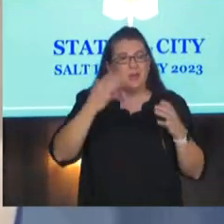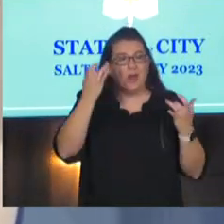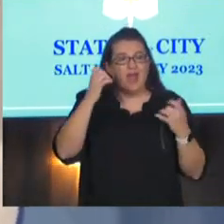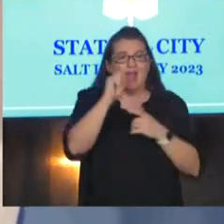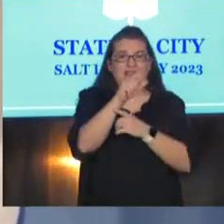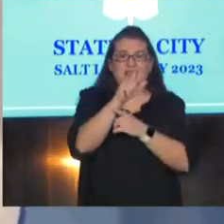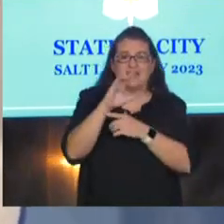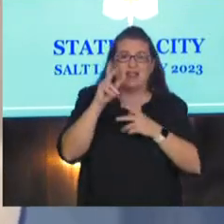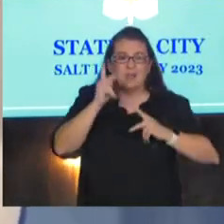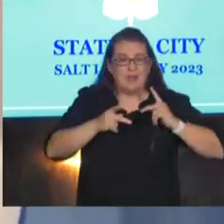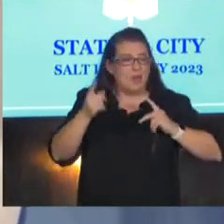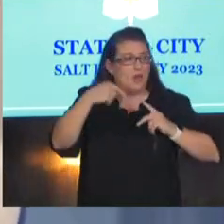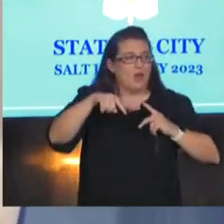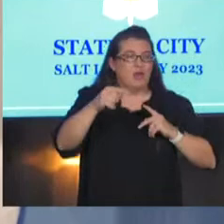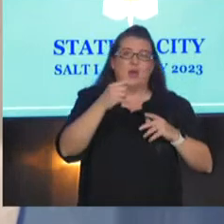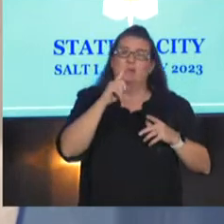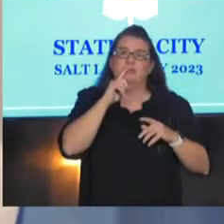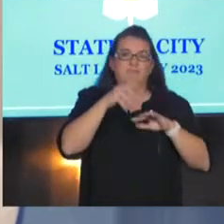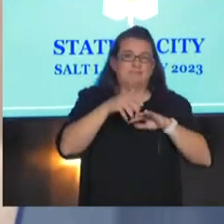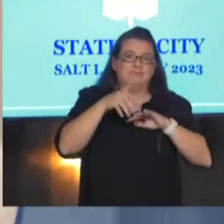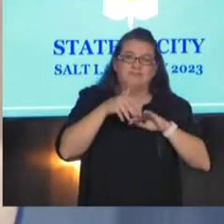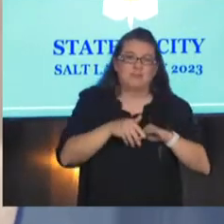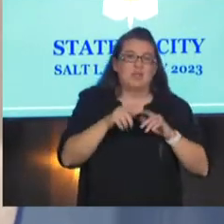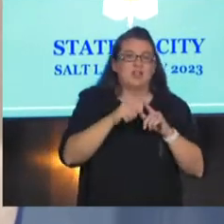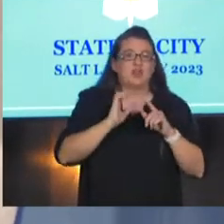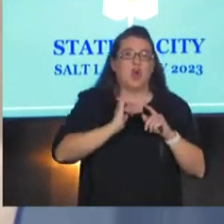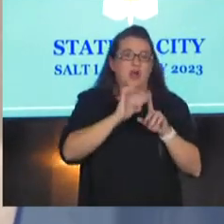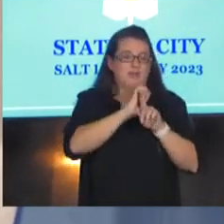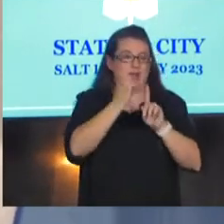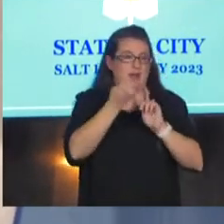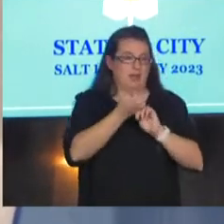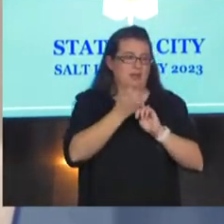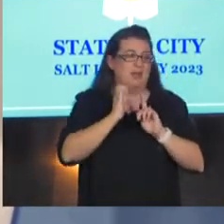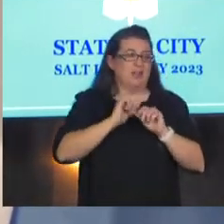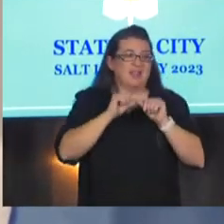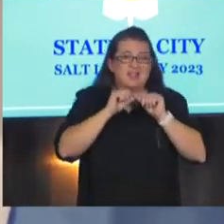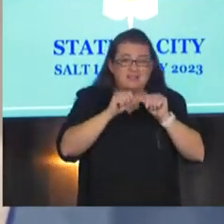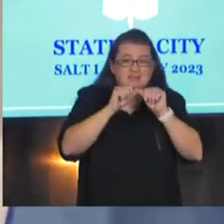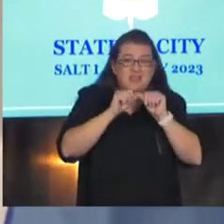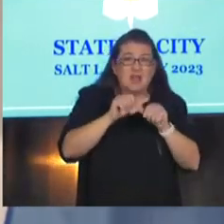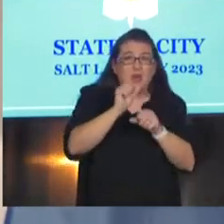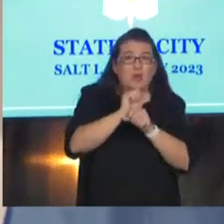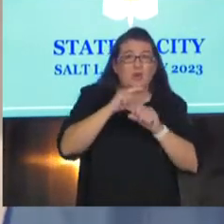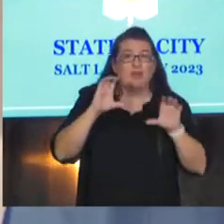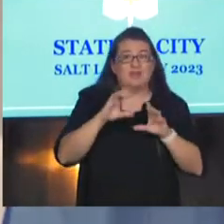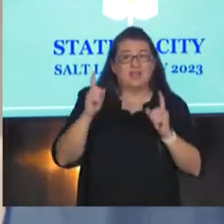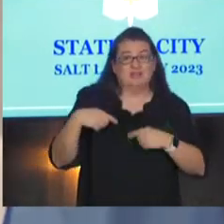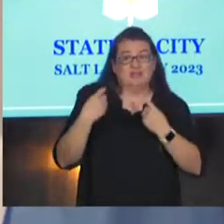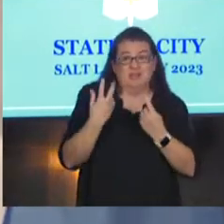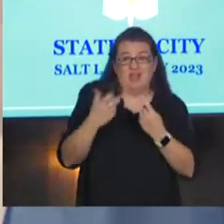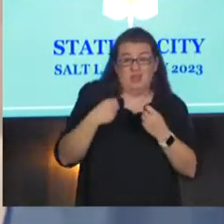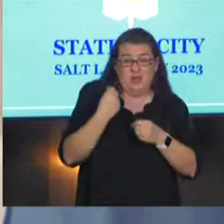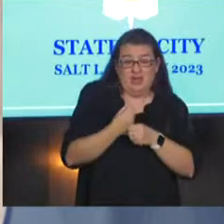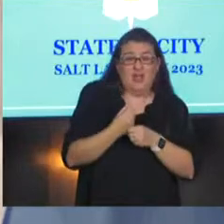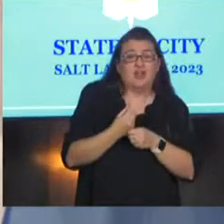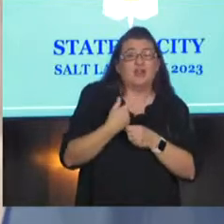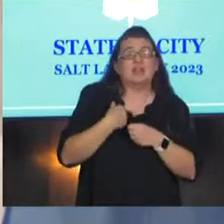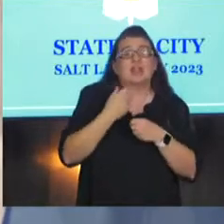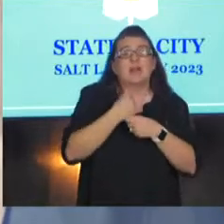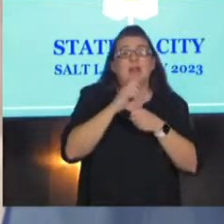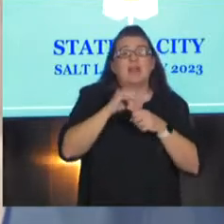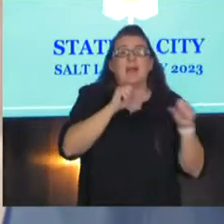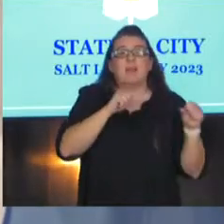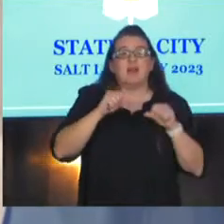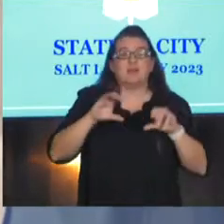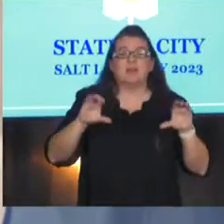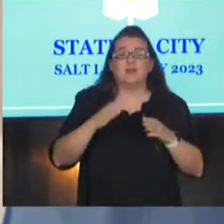to the environment year-round. In fact, the sustainability work we've done together over the last 3 years has made it possible to